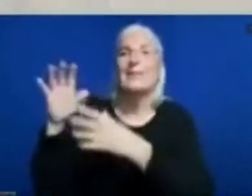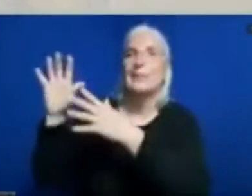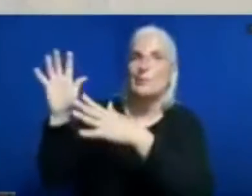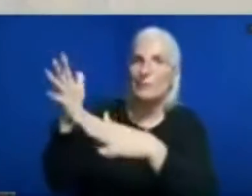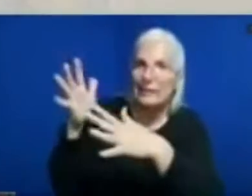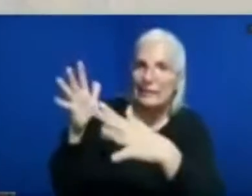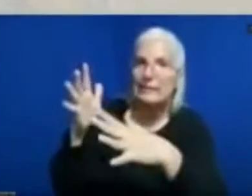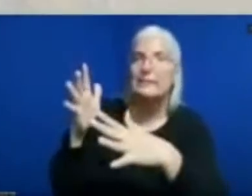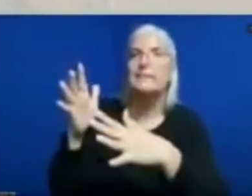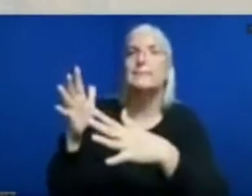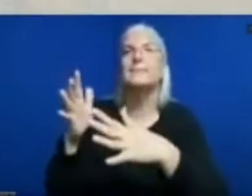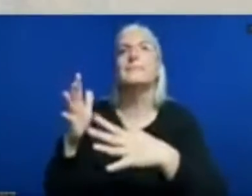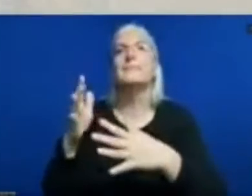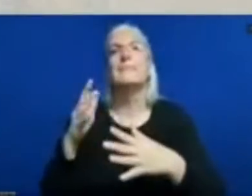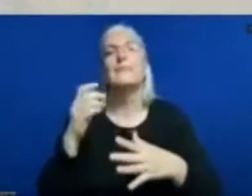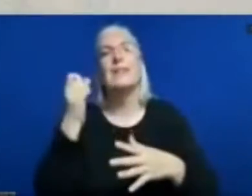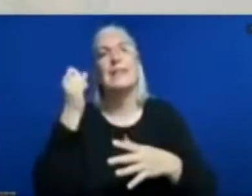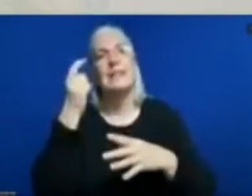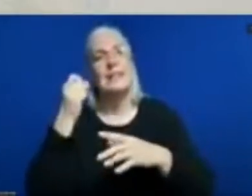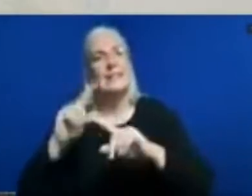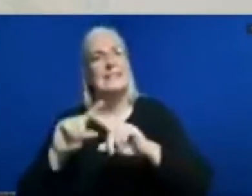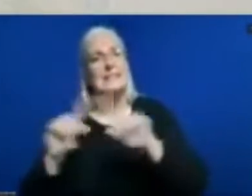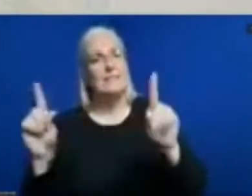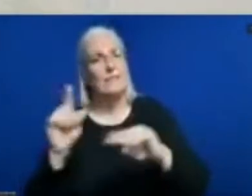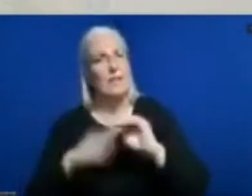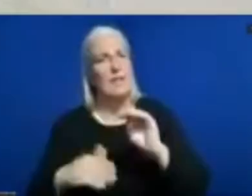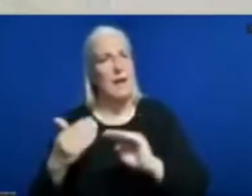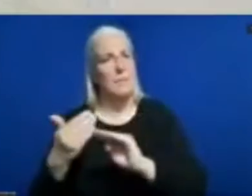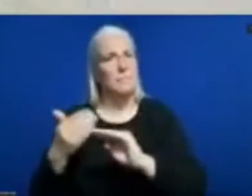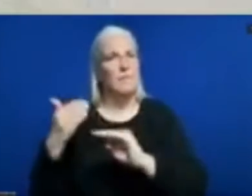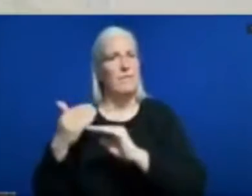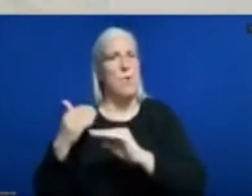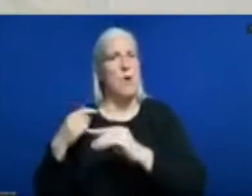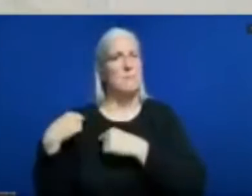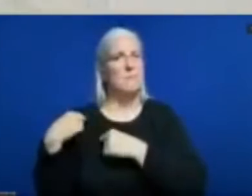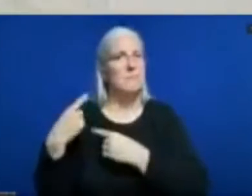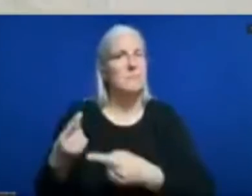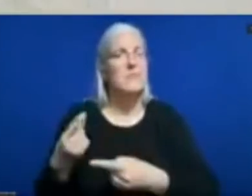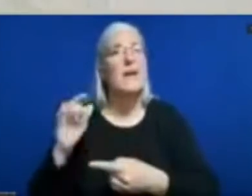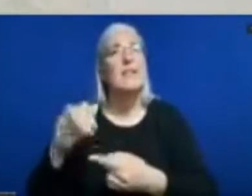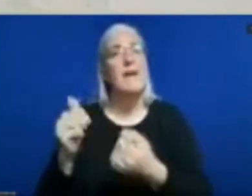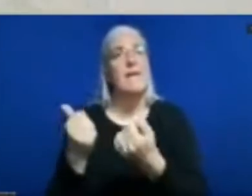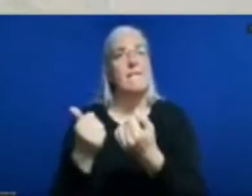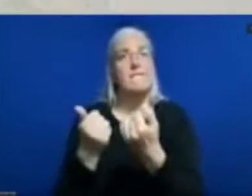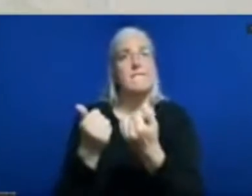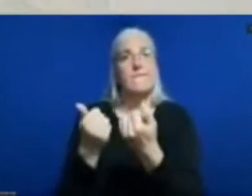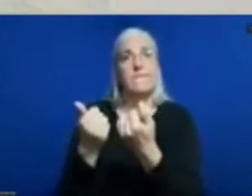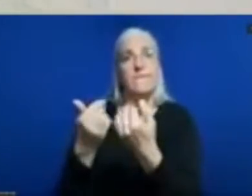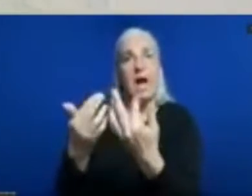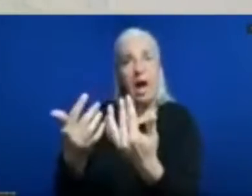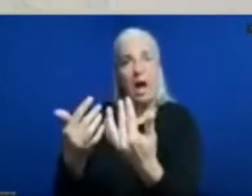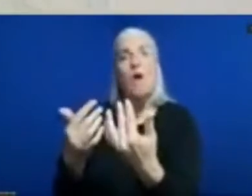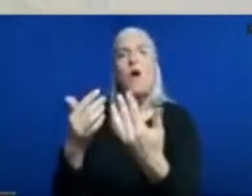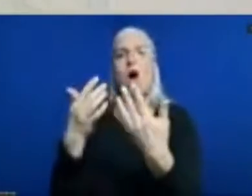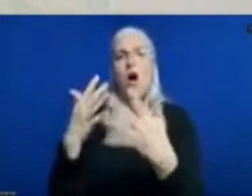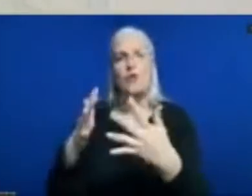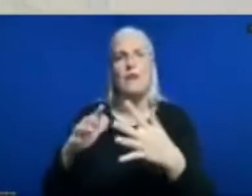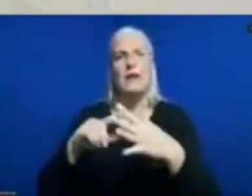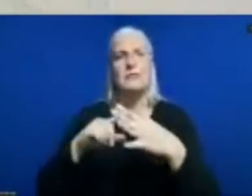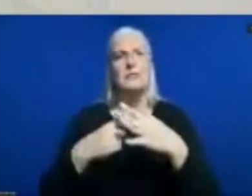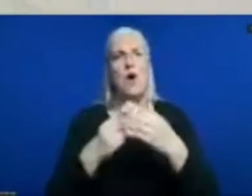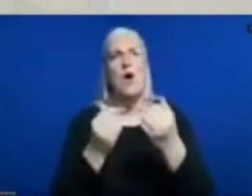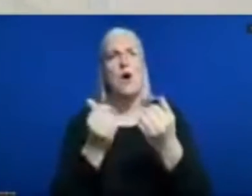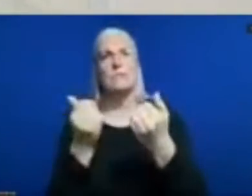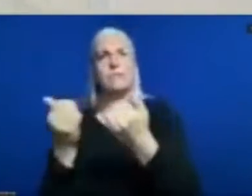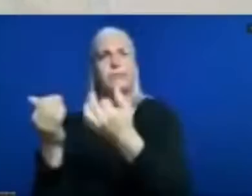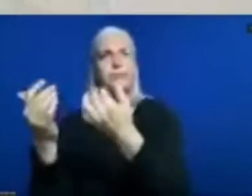days. And so again, the fire is progressing, but it is progressing against the wind as it is just because of the really steep topography, really heavy